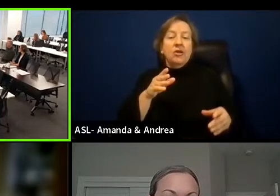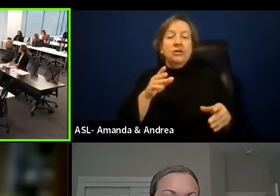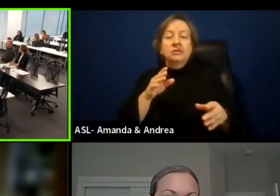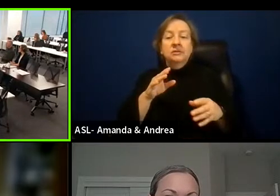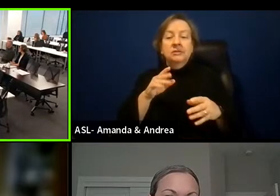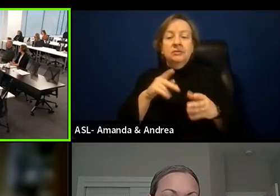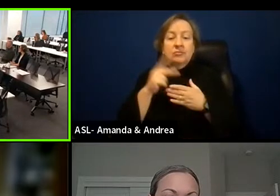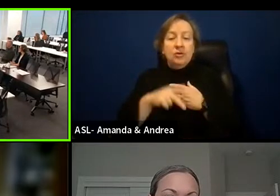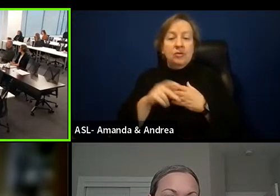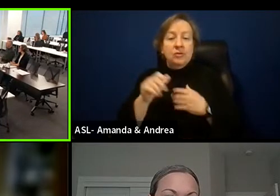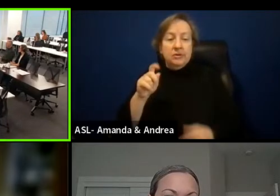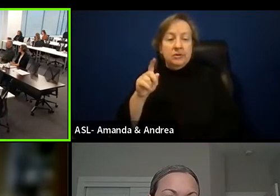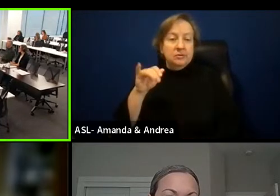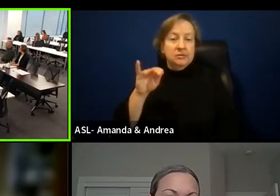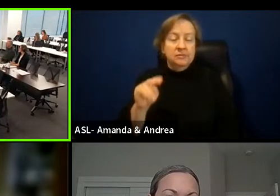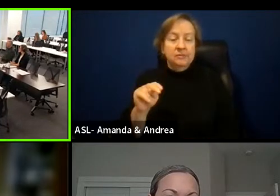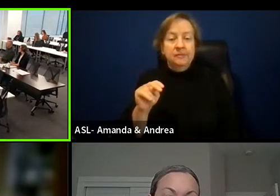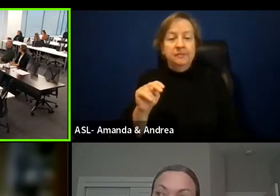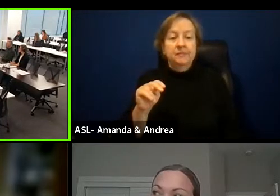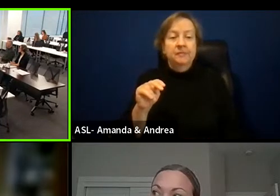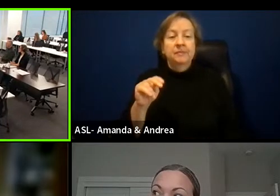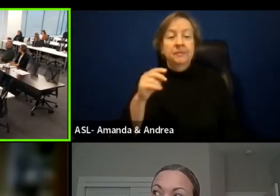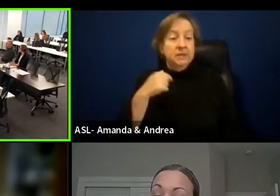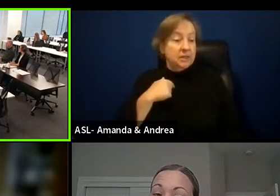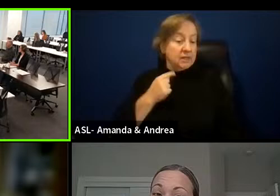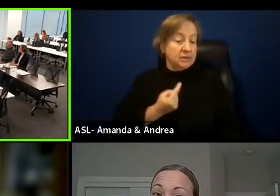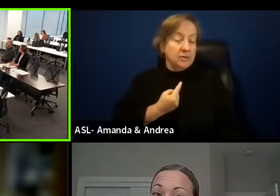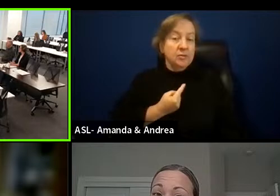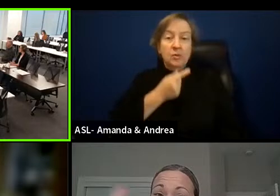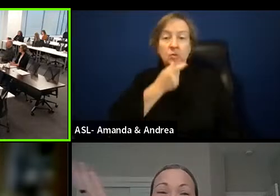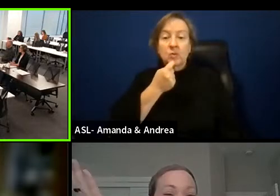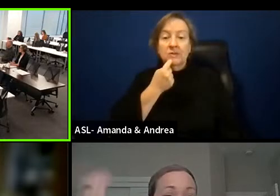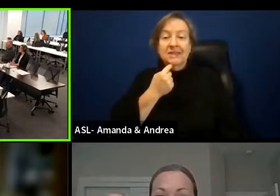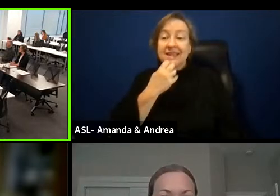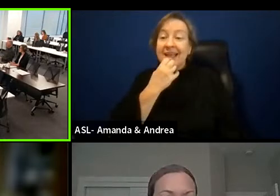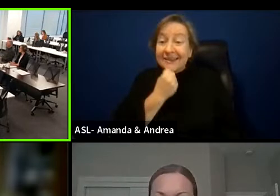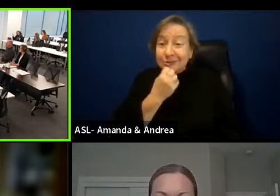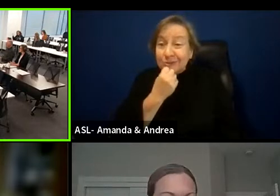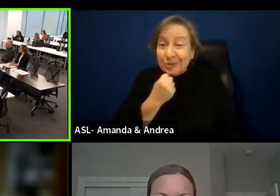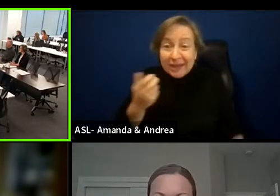And am I gonna be the only one who says underwear? I